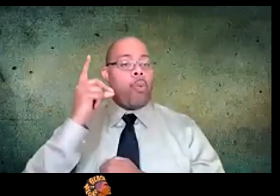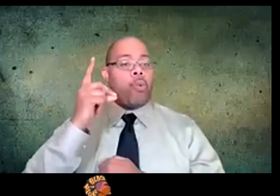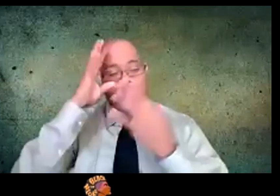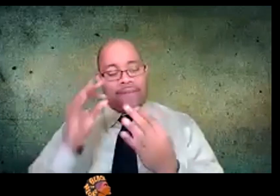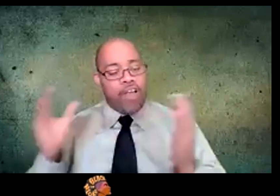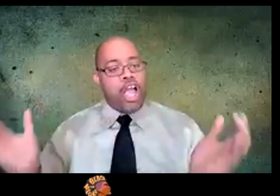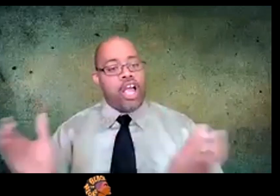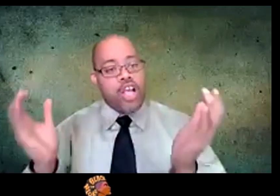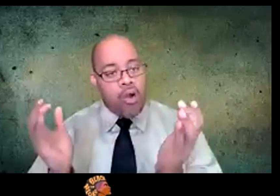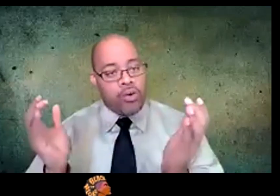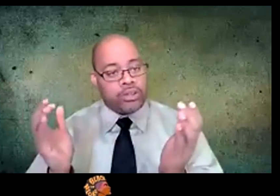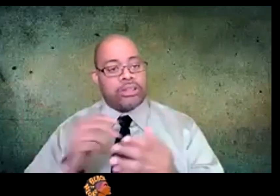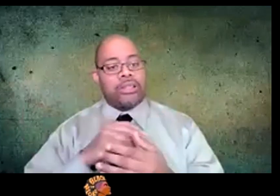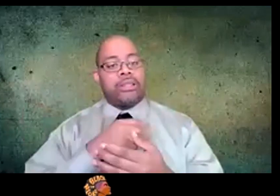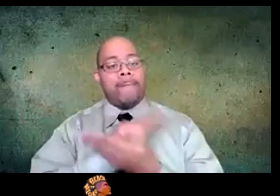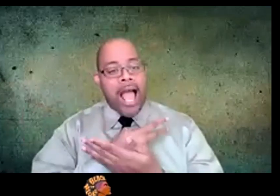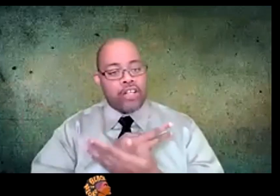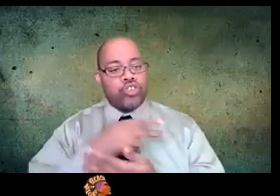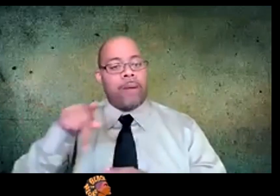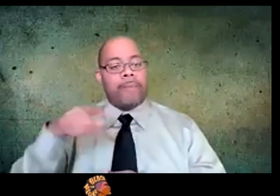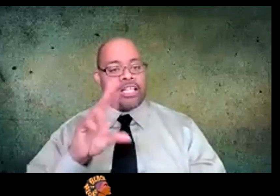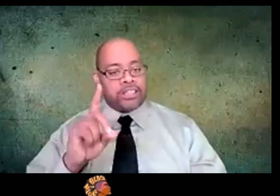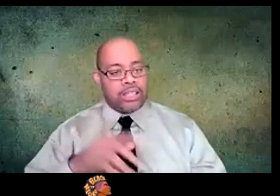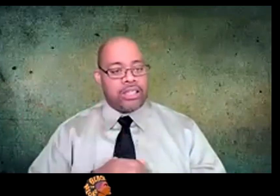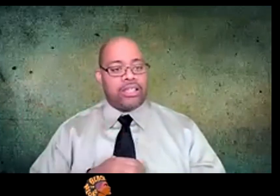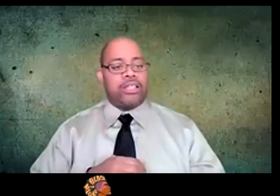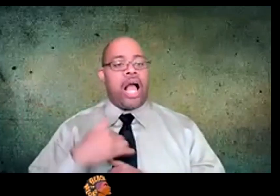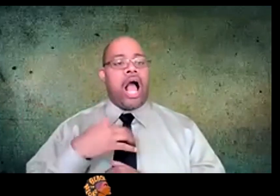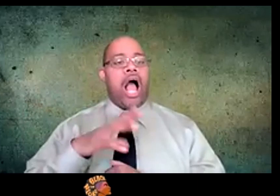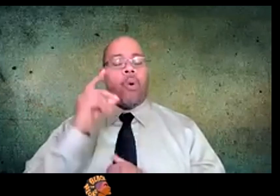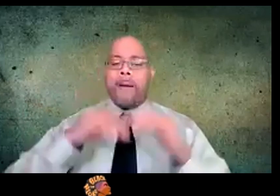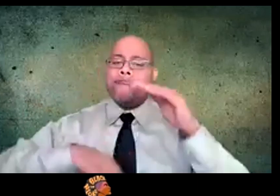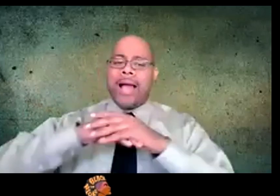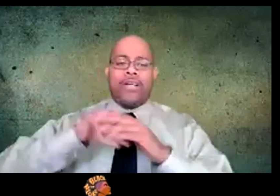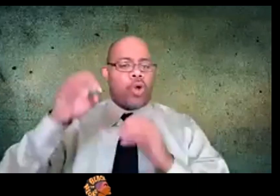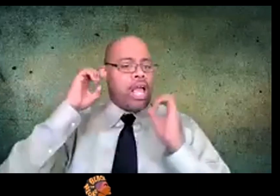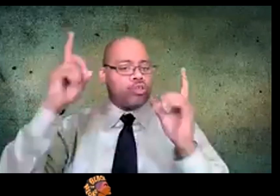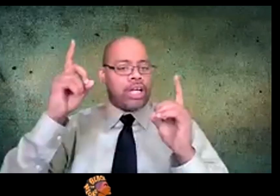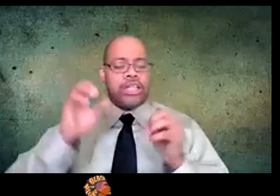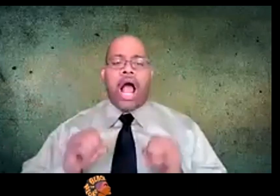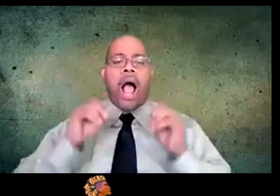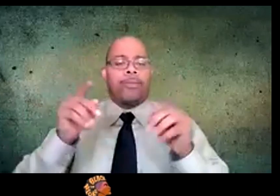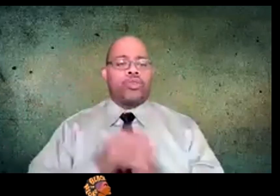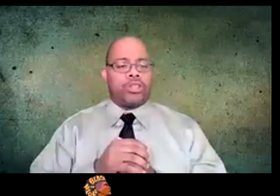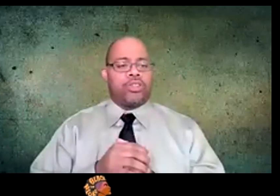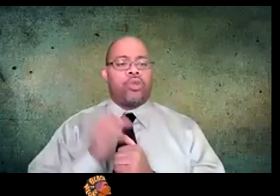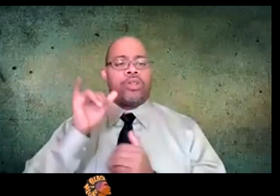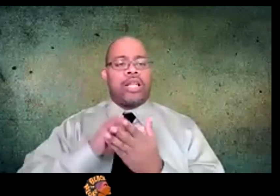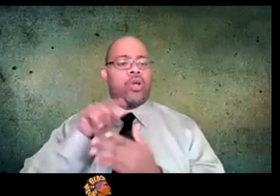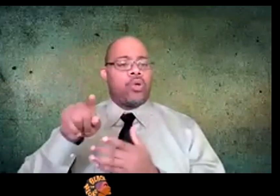encourage a master's, PhD. I would max out your educational opportunities so you